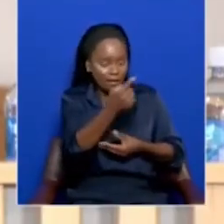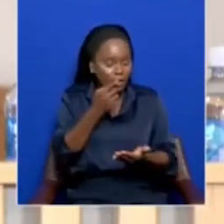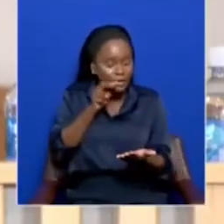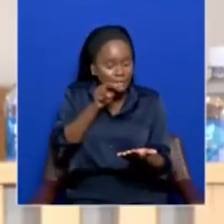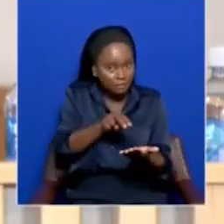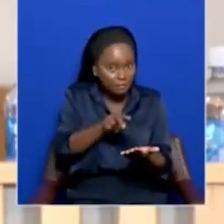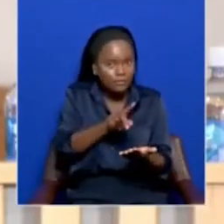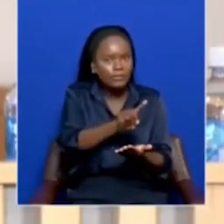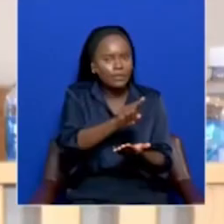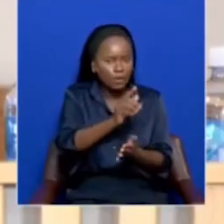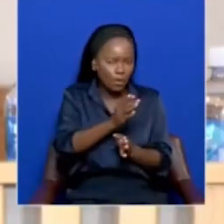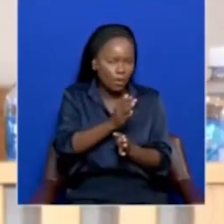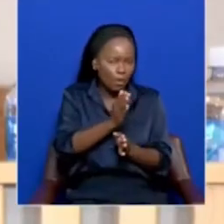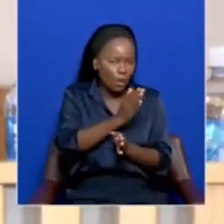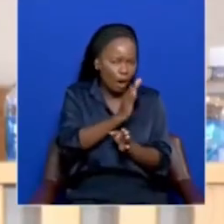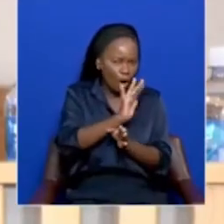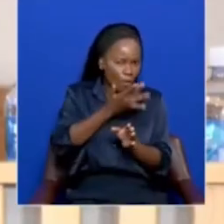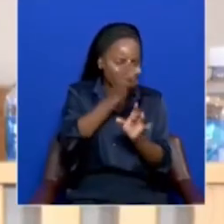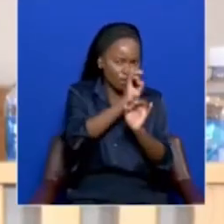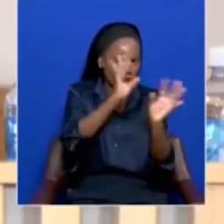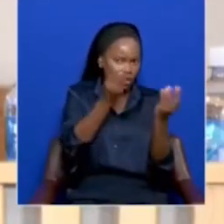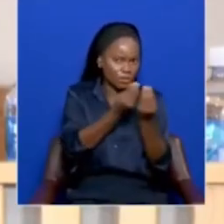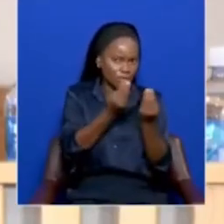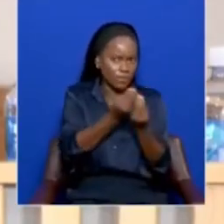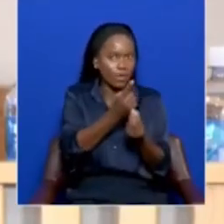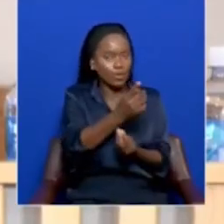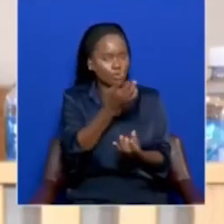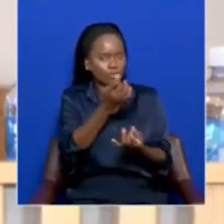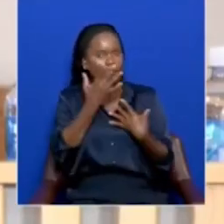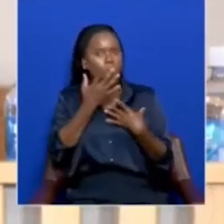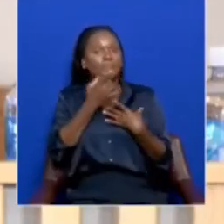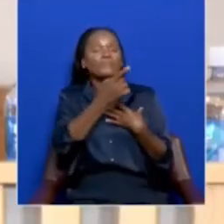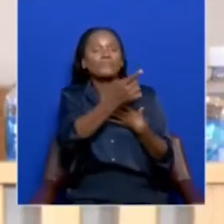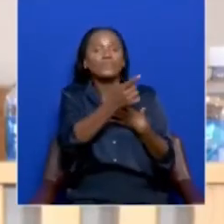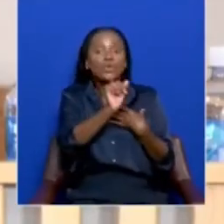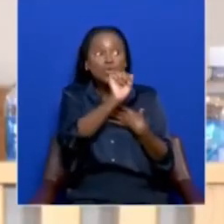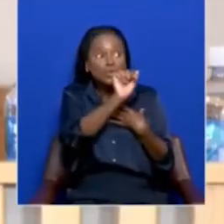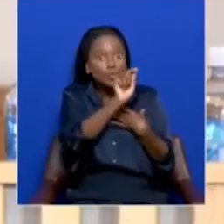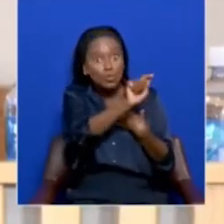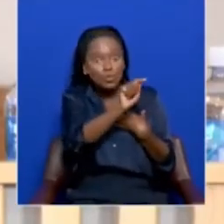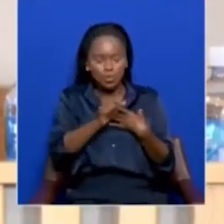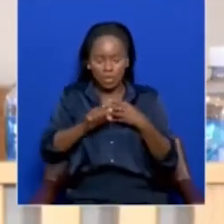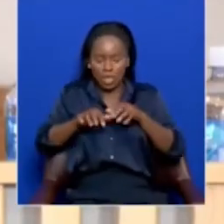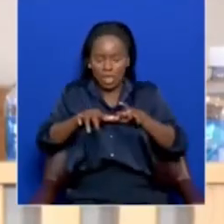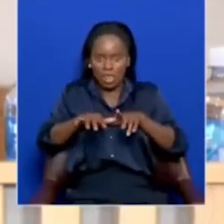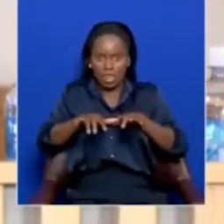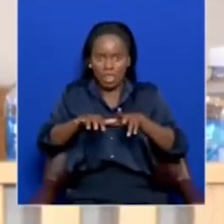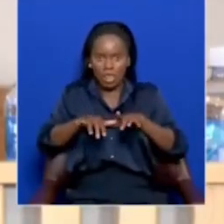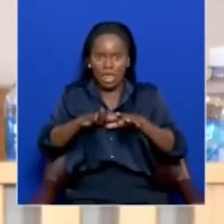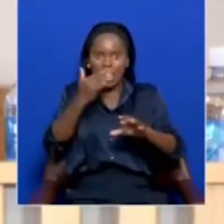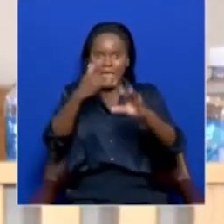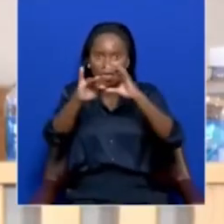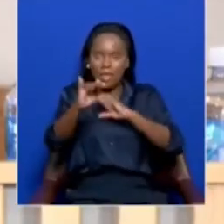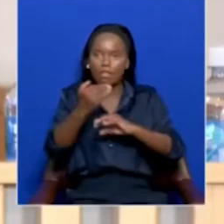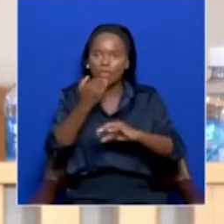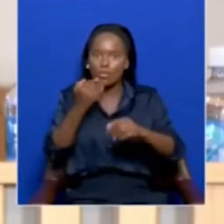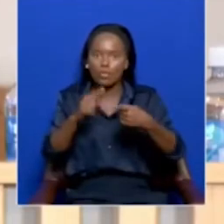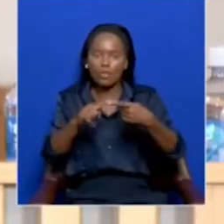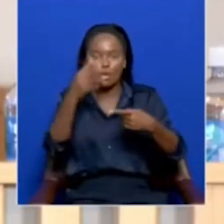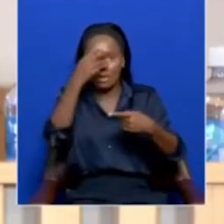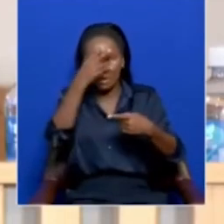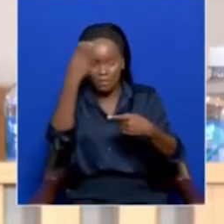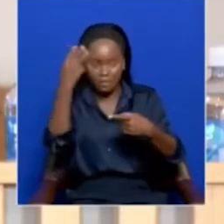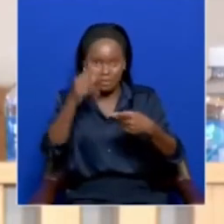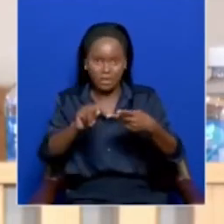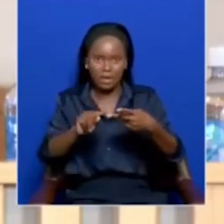minister and to the email address provided you in paragraph 4. That can't be correct. It's at paragraph 13, right? You're